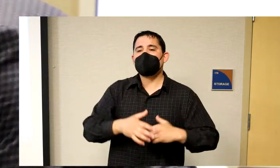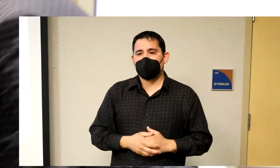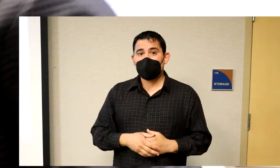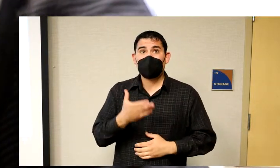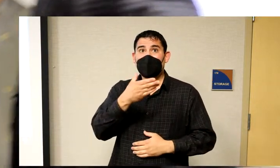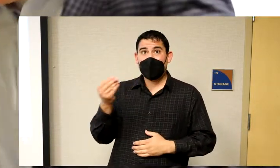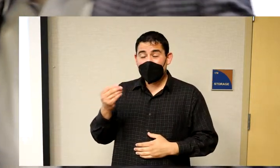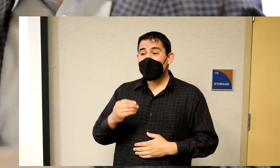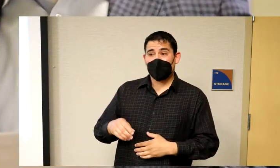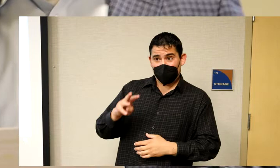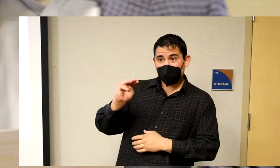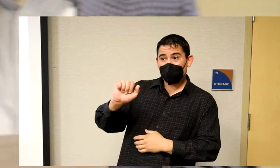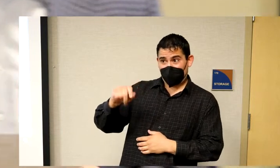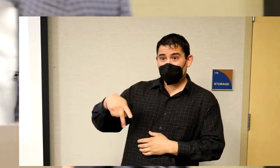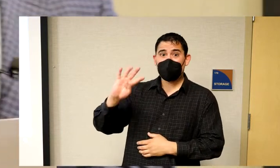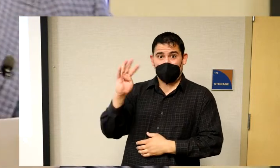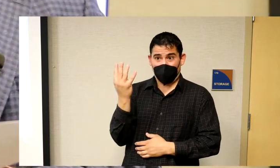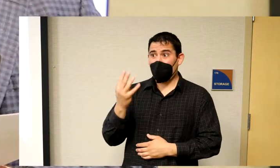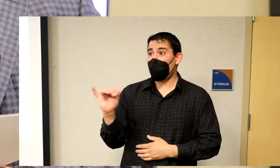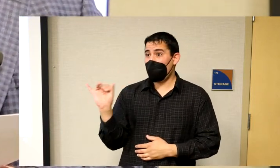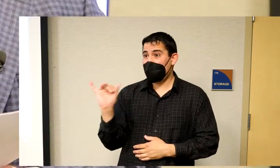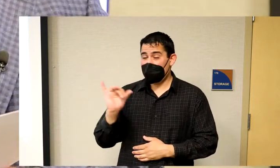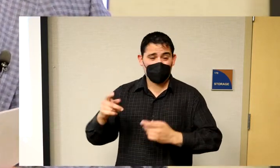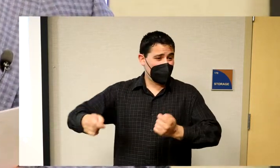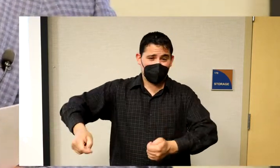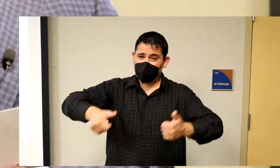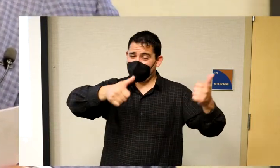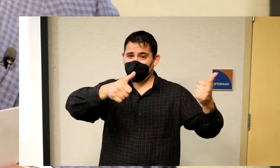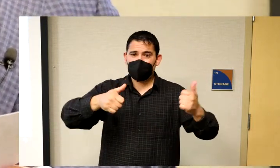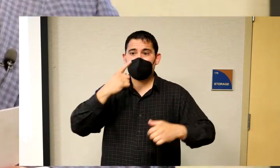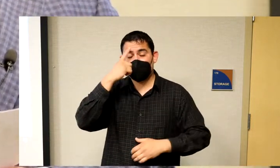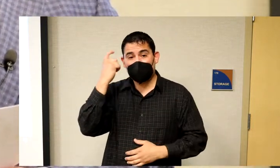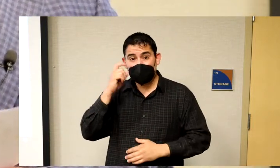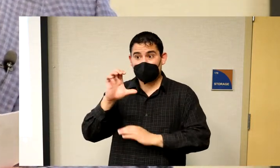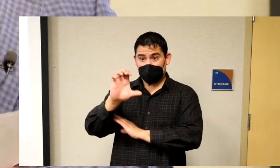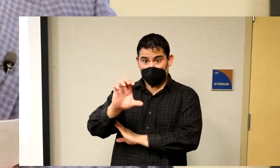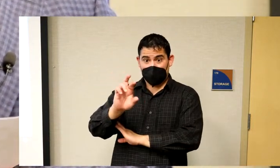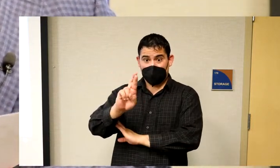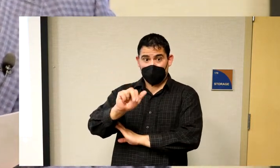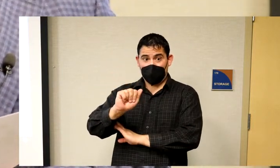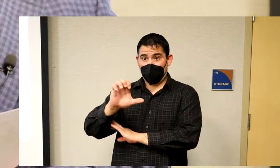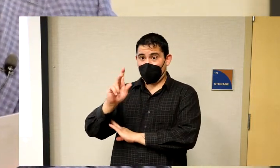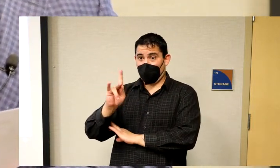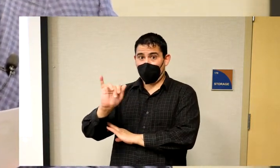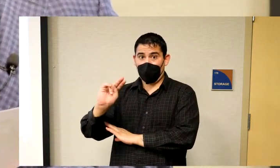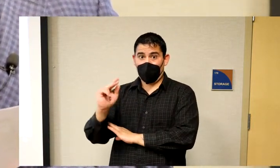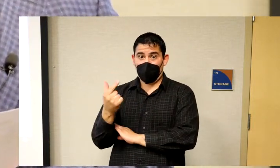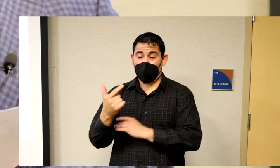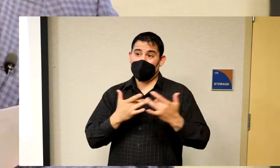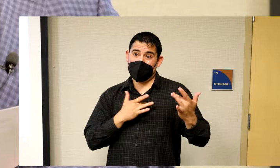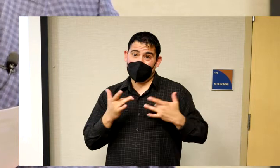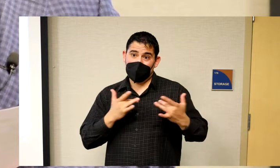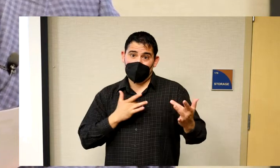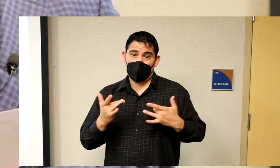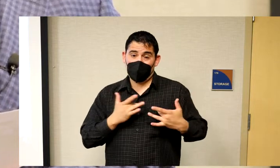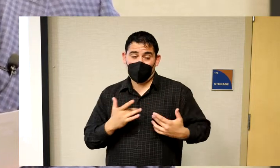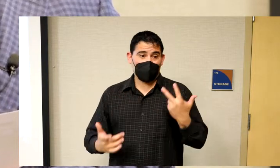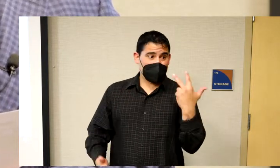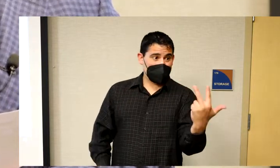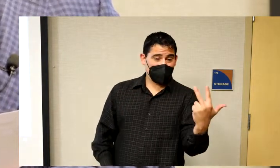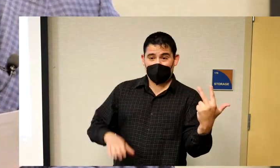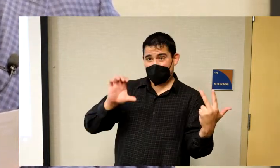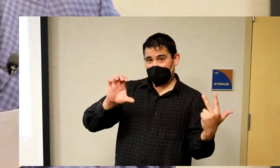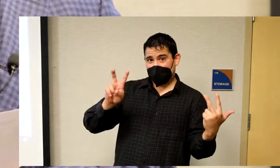4 as well, because of the tracking concern, the fact that we have 3 Hispanic CVAPs that are just barely